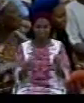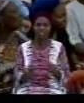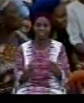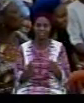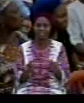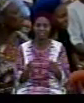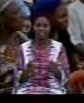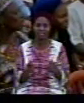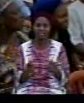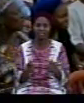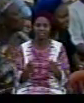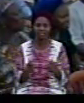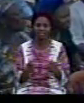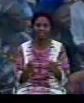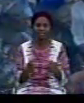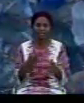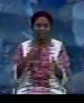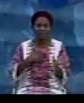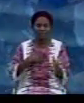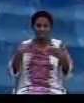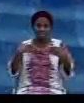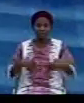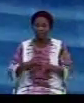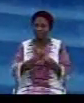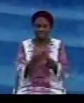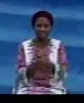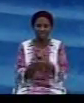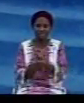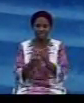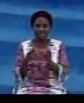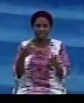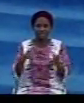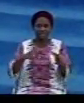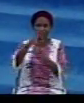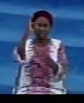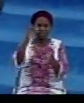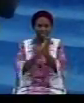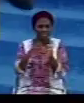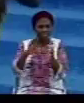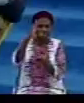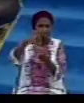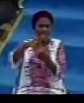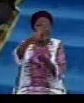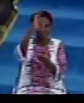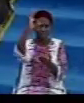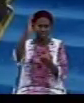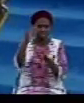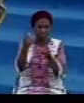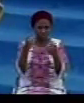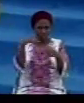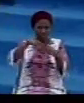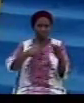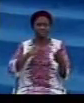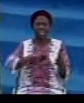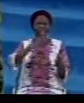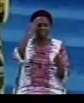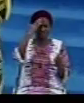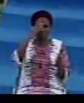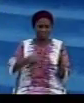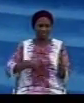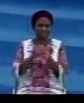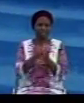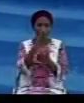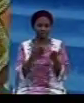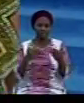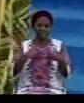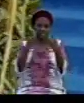immediately ara mi o change spirit yẹn wa mo ma pe nkan kan ti sẹlẹ ngbese aye mi so bọlọ n se praise